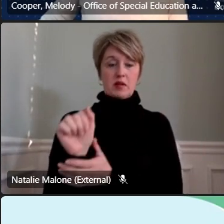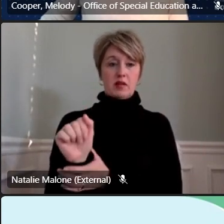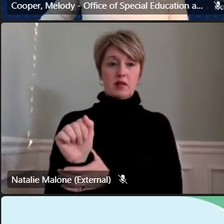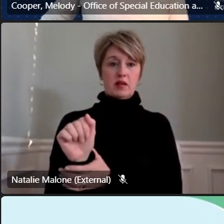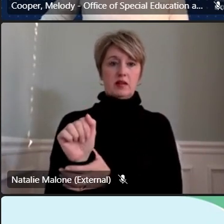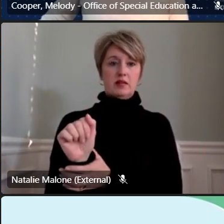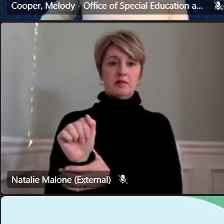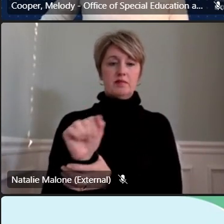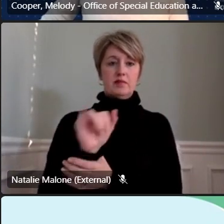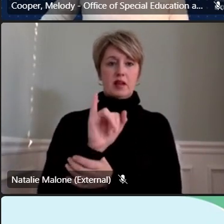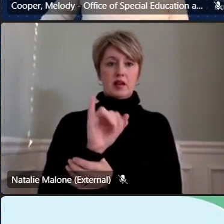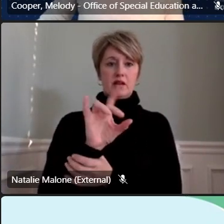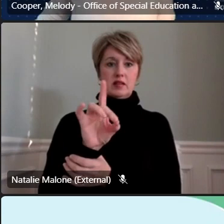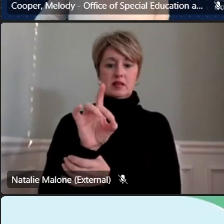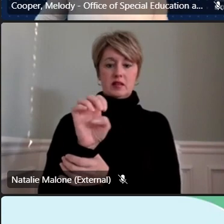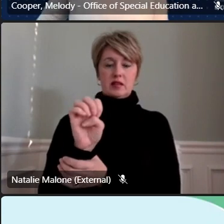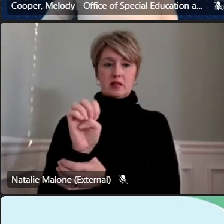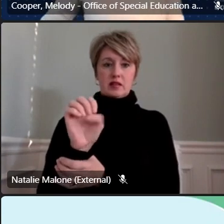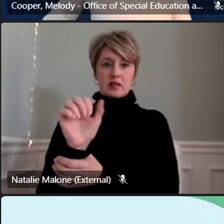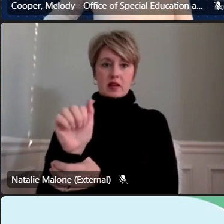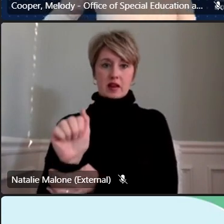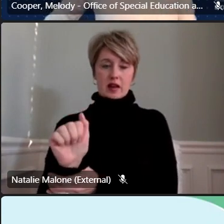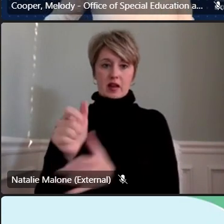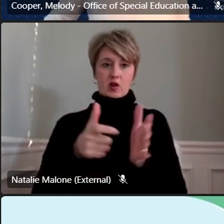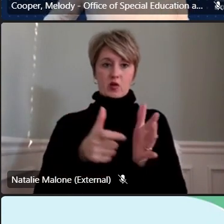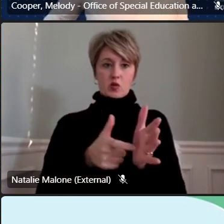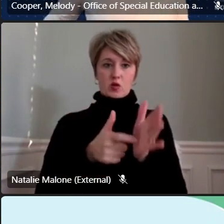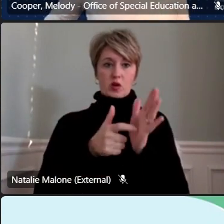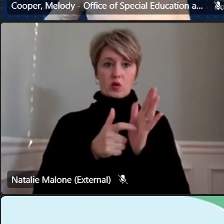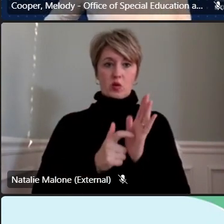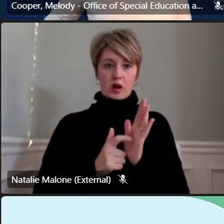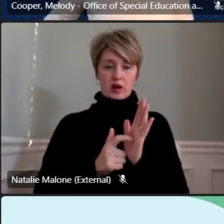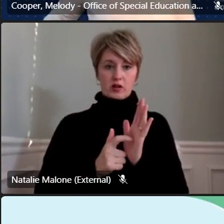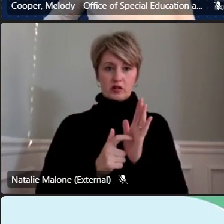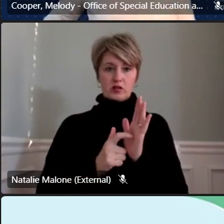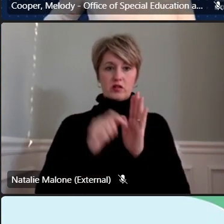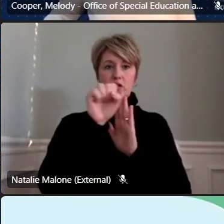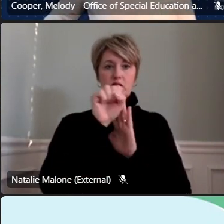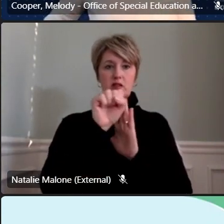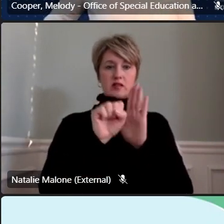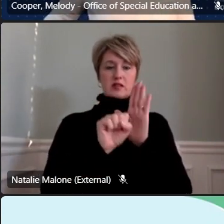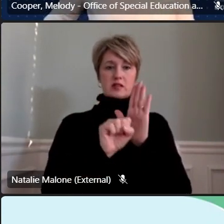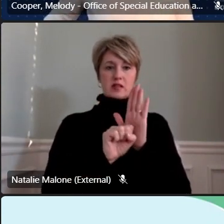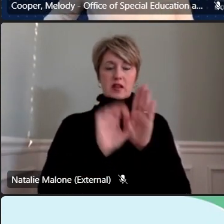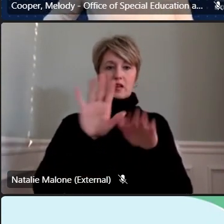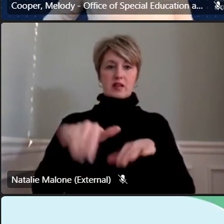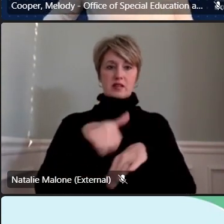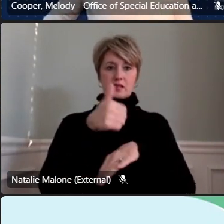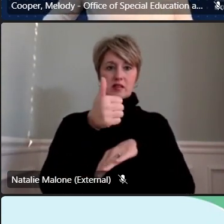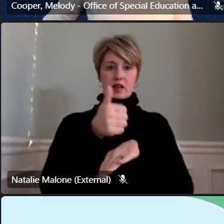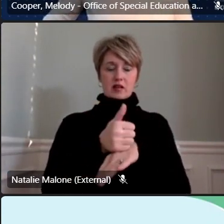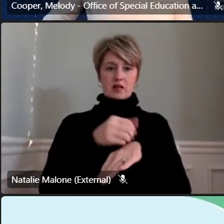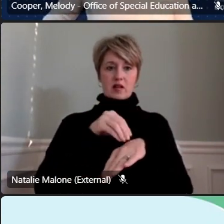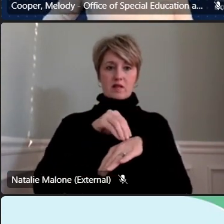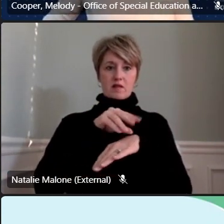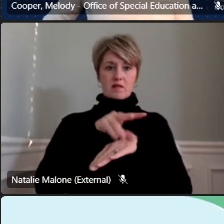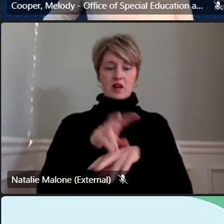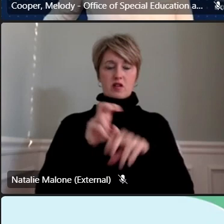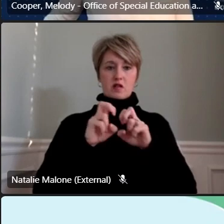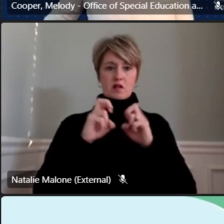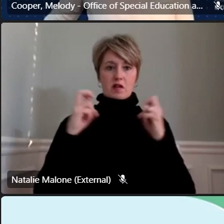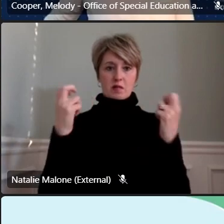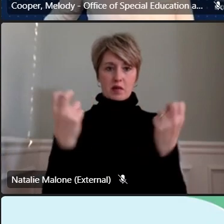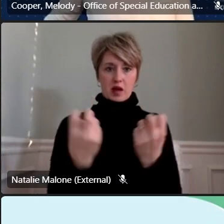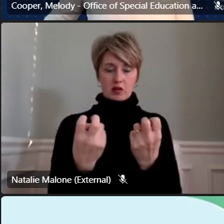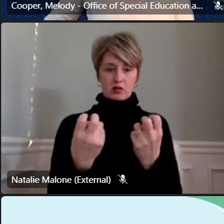Act, IDEA, requires that the state establish advisory panels to